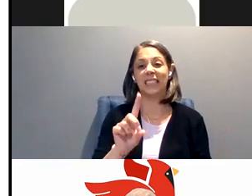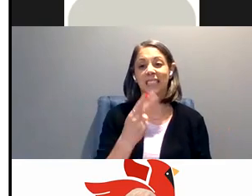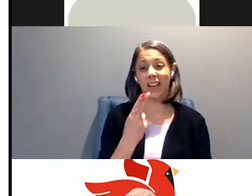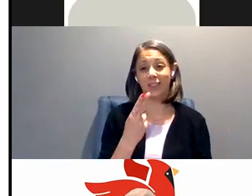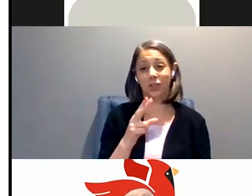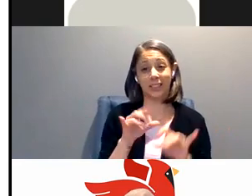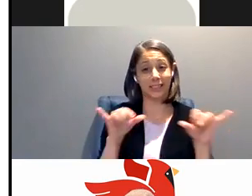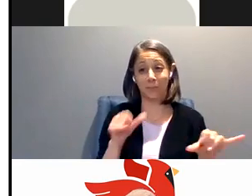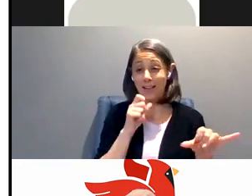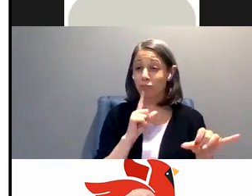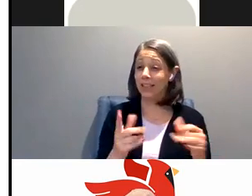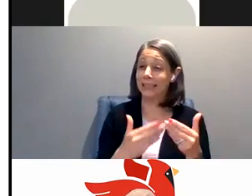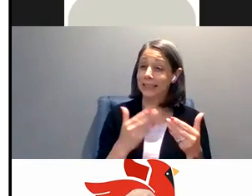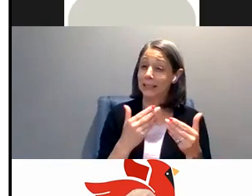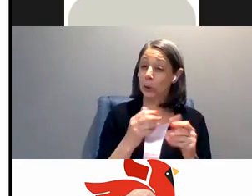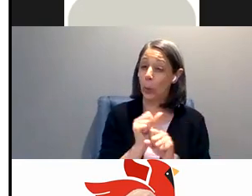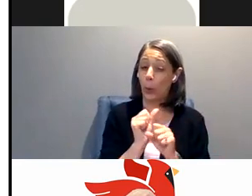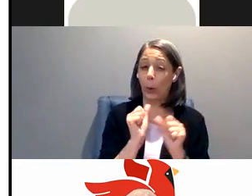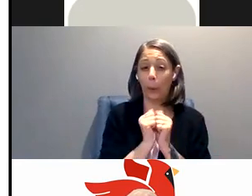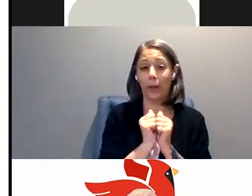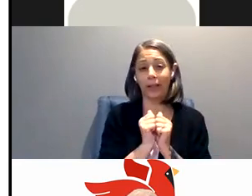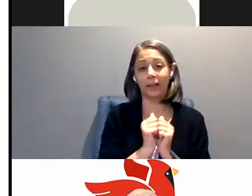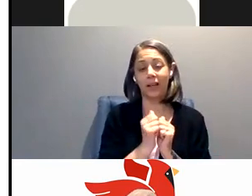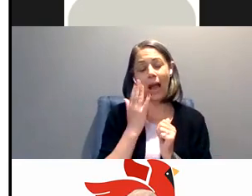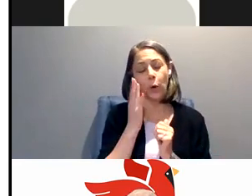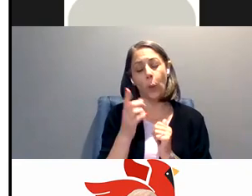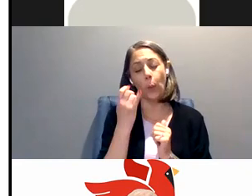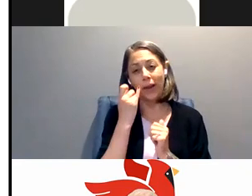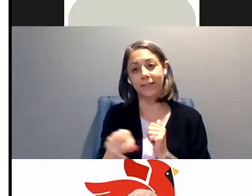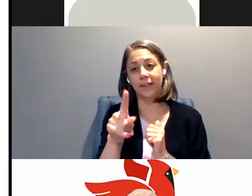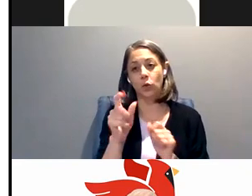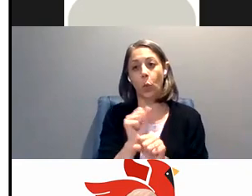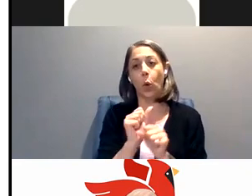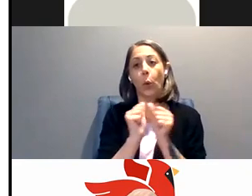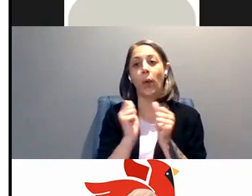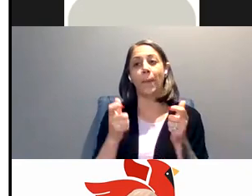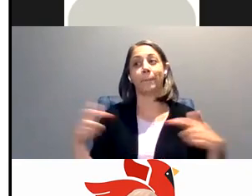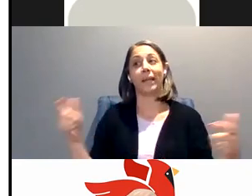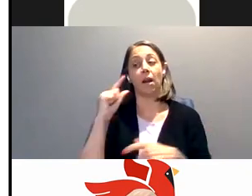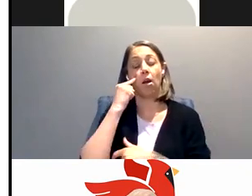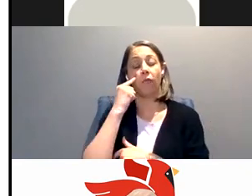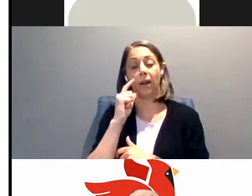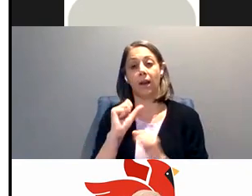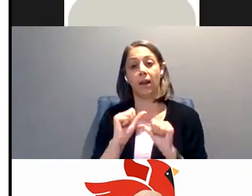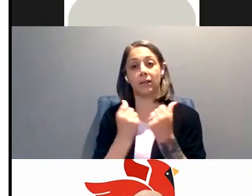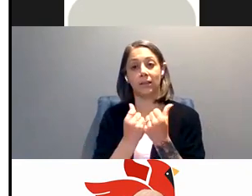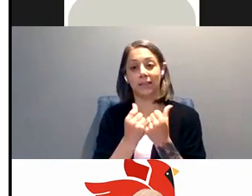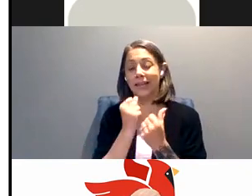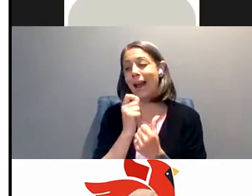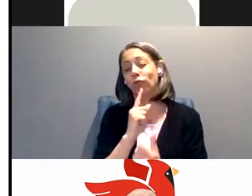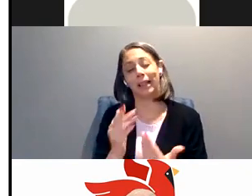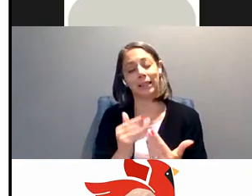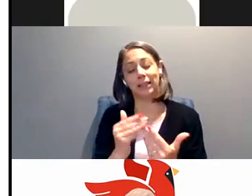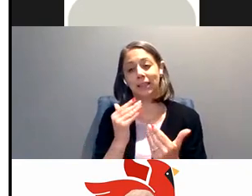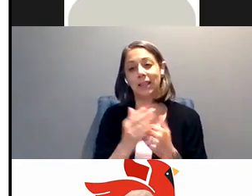easiest to work with. I know that if any of you are working with any big governmental agencies, it's not very easy. It's